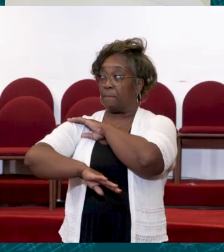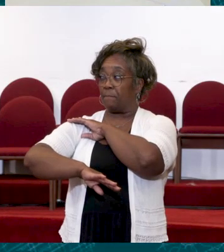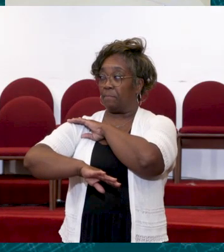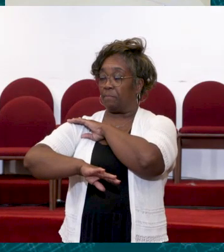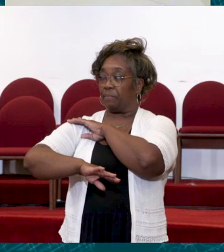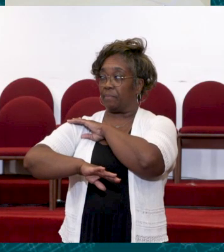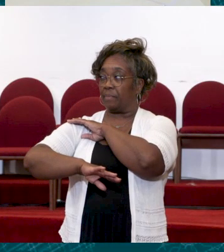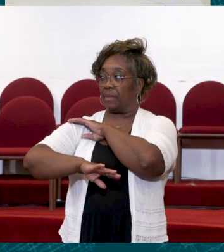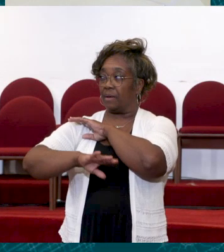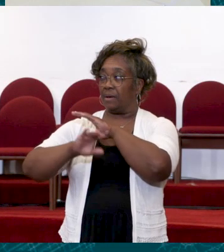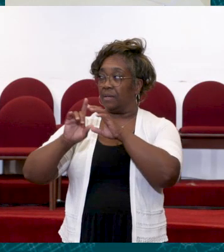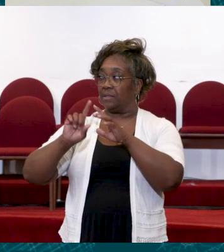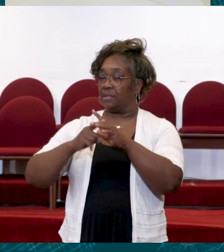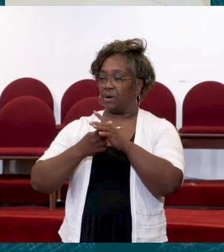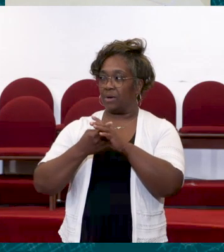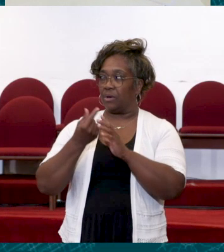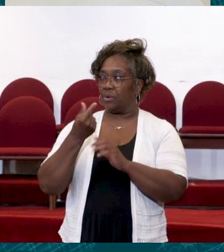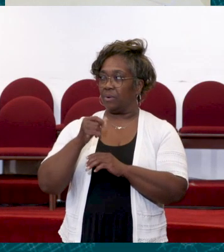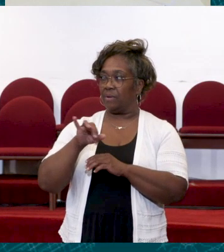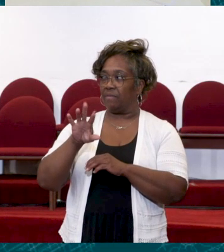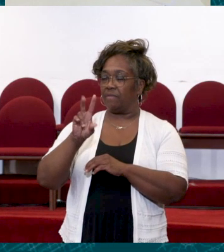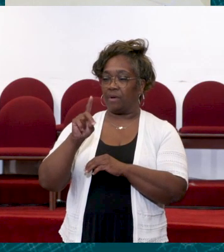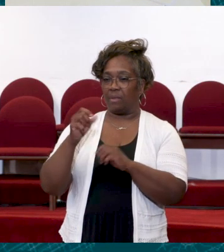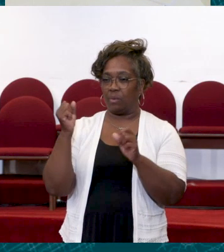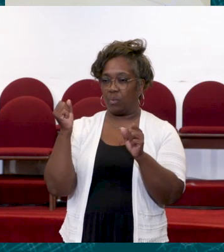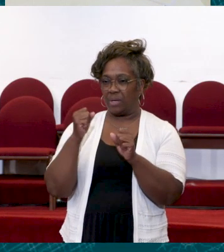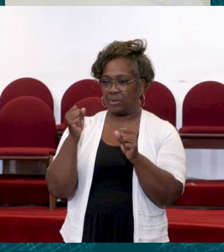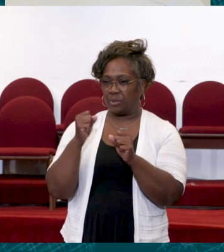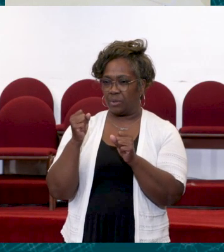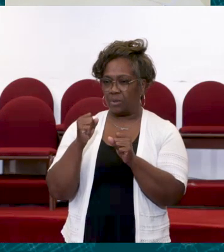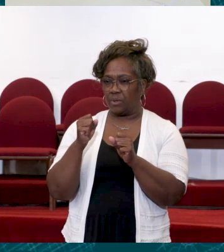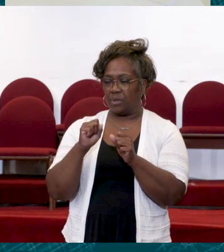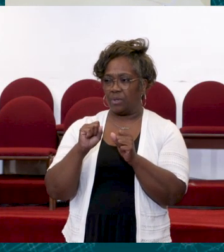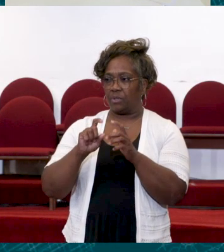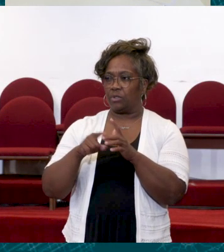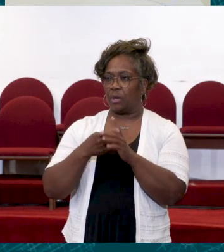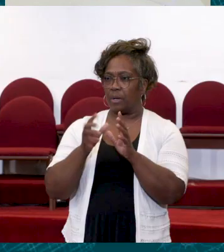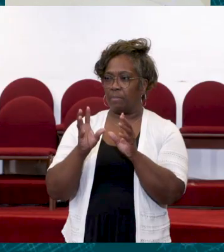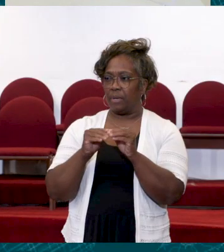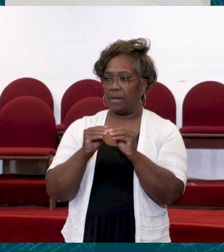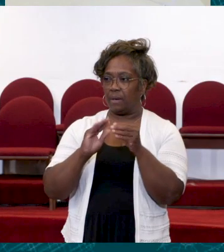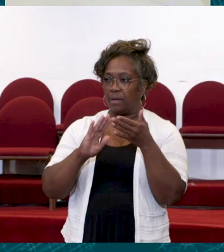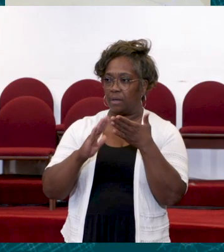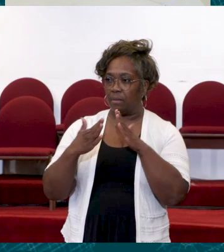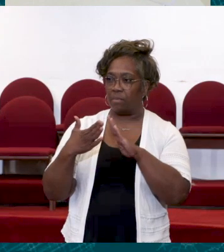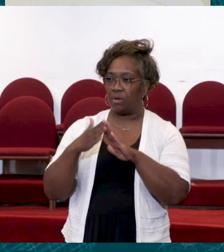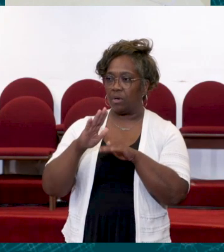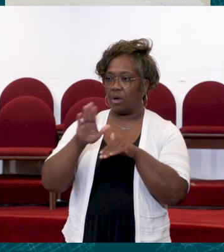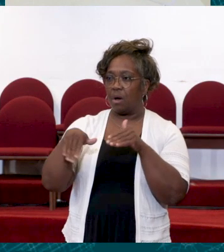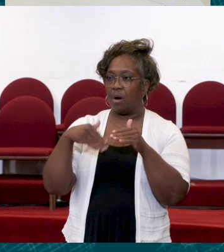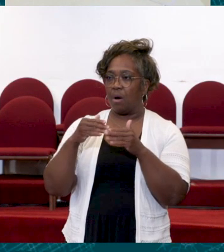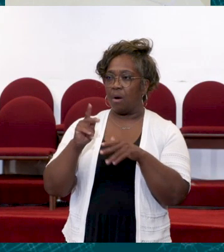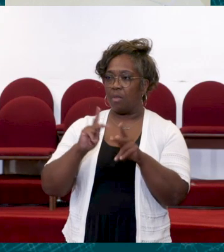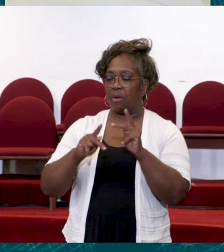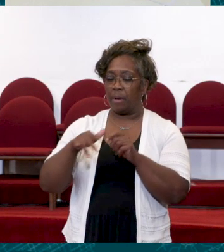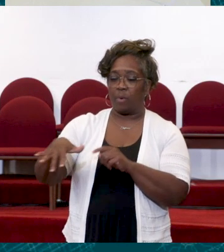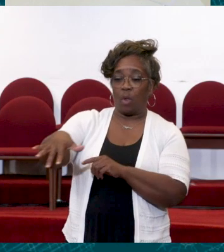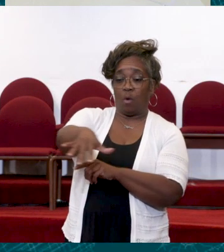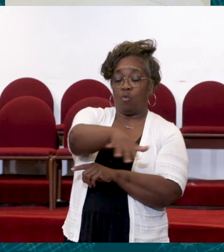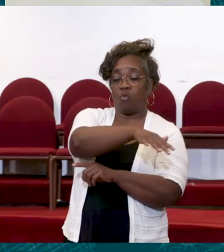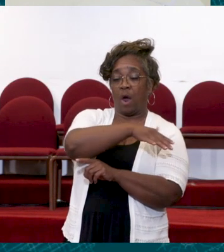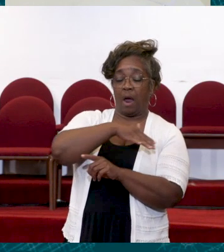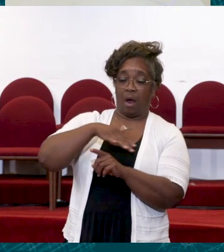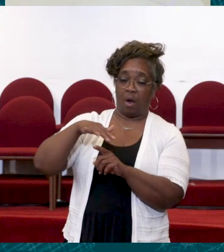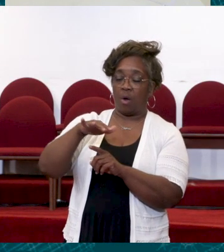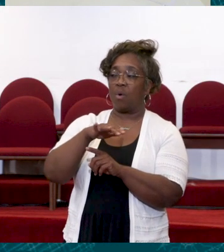then started in the winter. And we started meeting, and the community decided. So all the neighbors around the solar panels